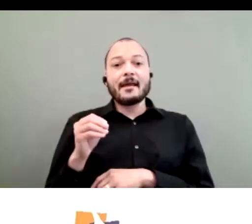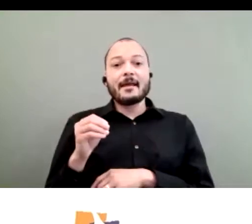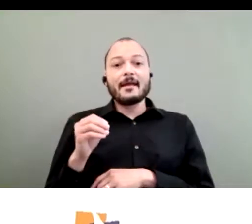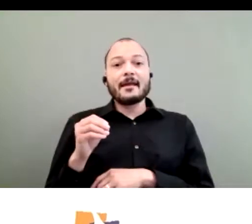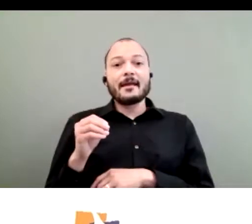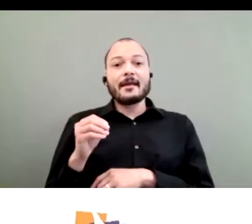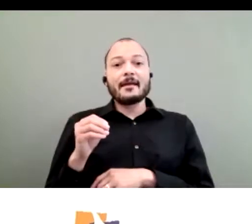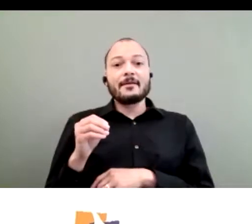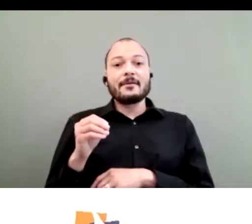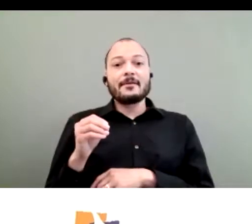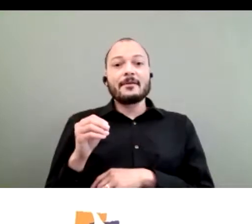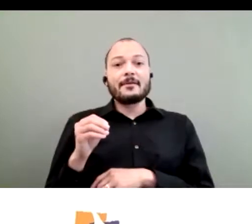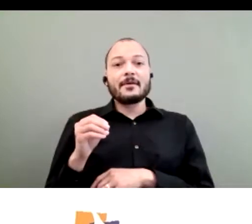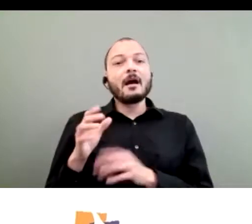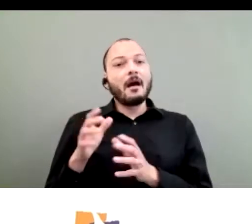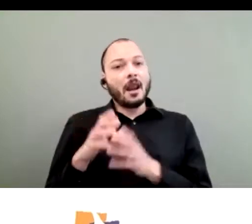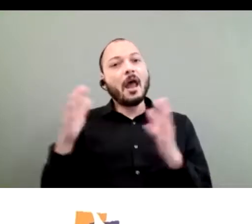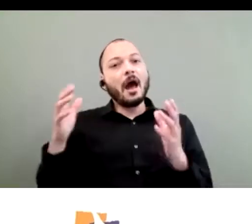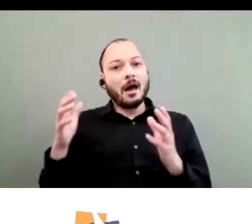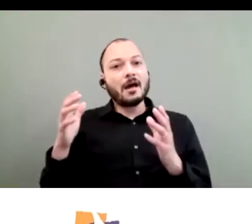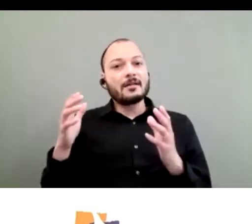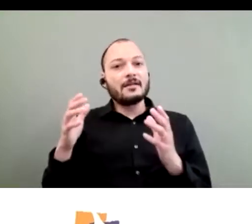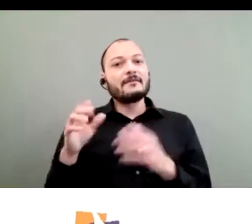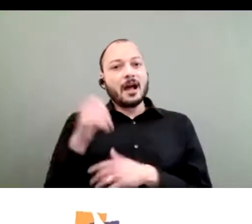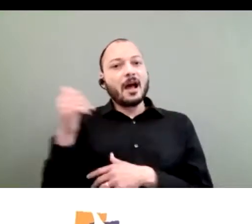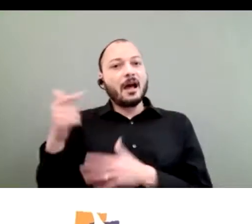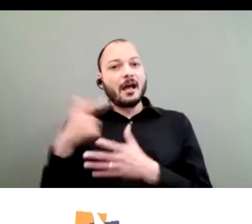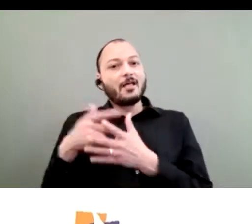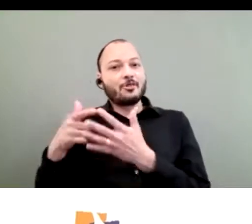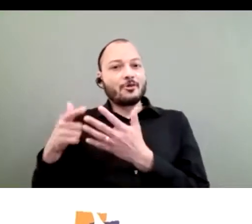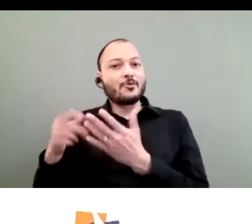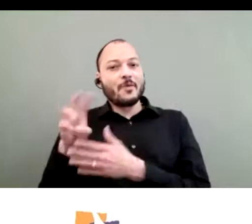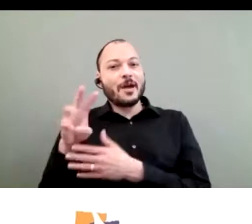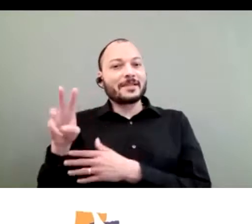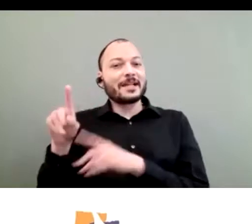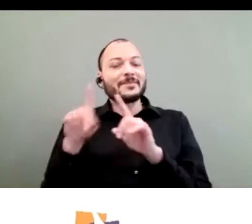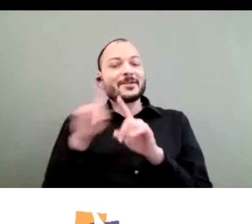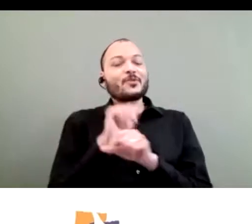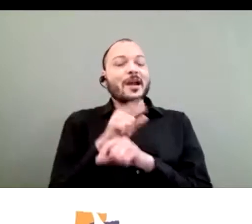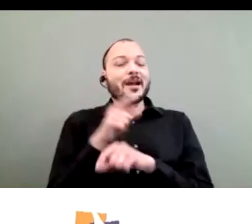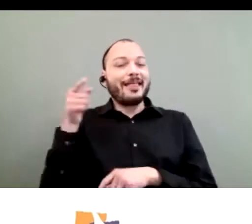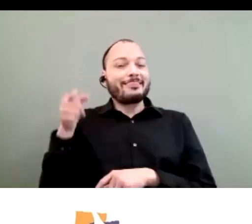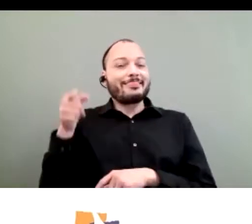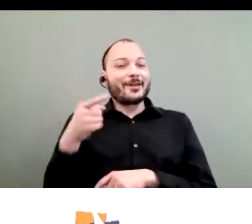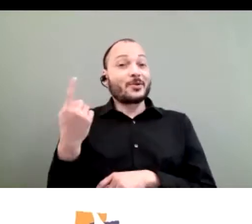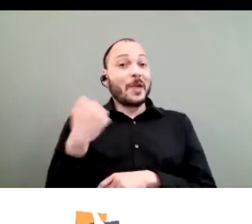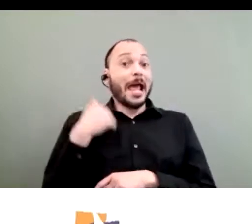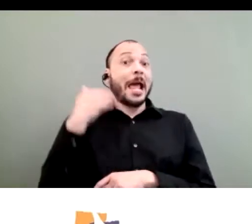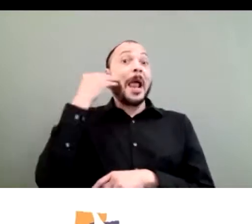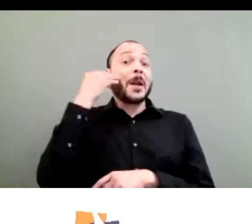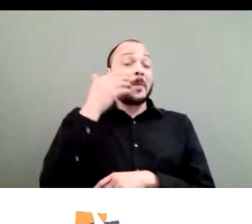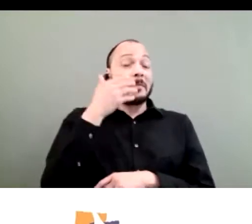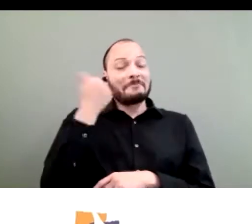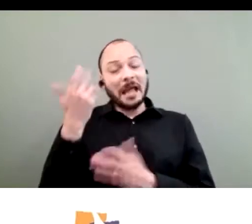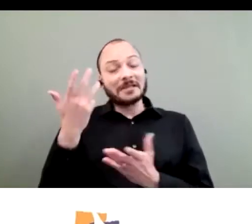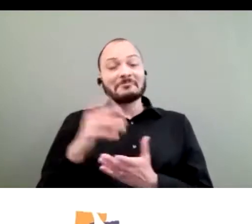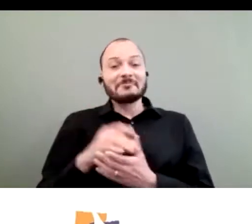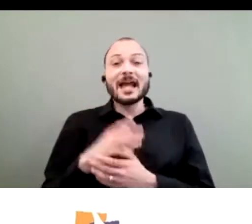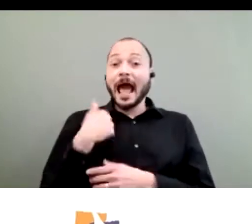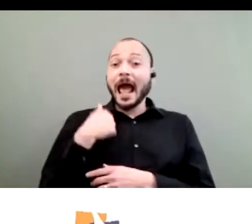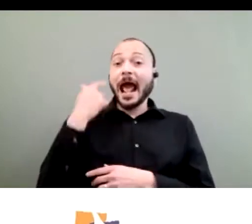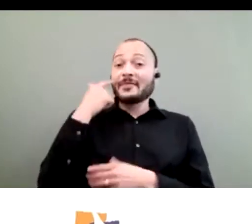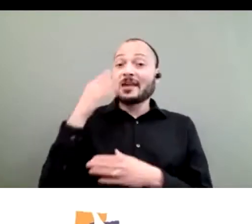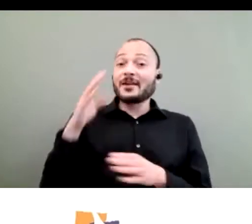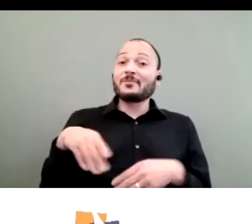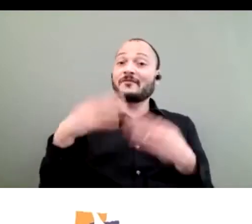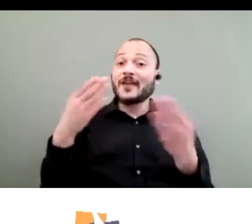and there's a lot of other ones. Certainly, like, this is the one that I know of the best, and that I think provides the